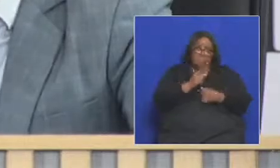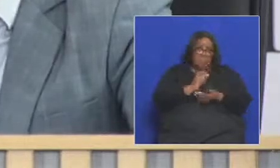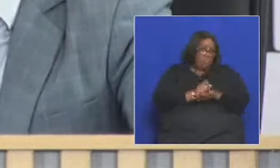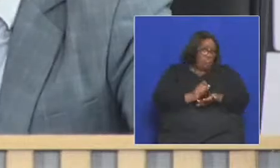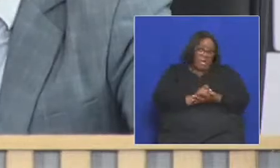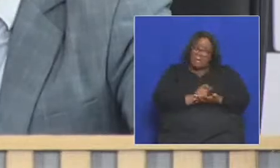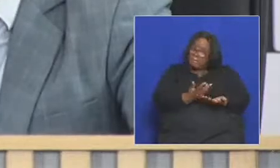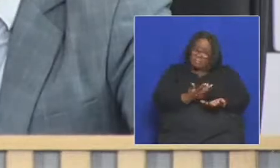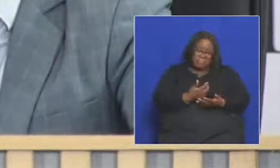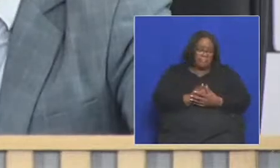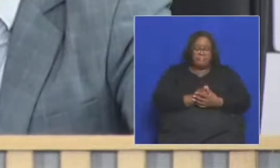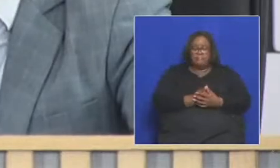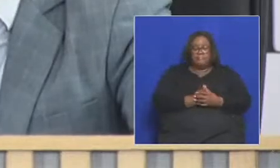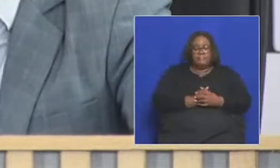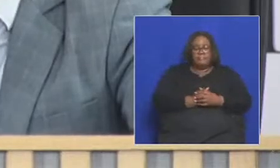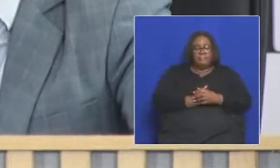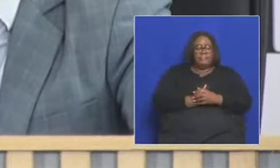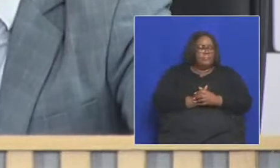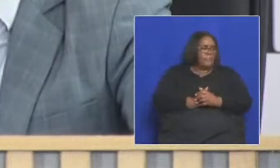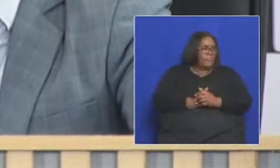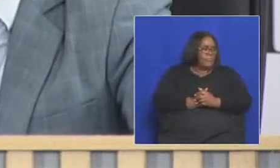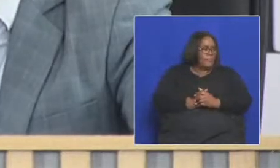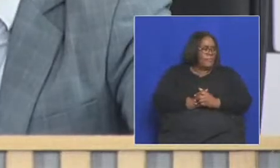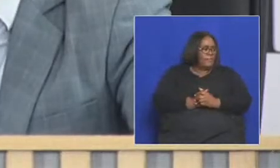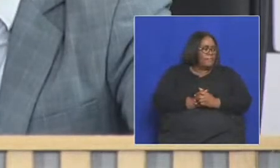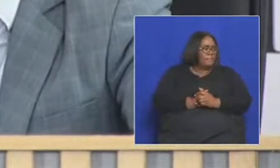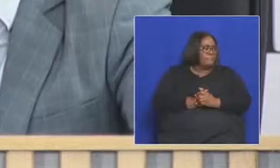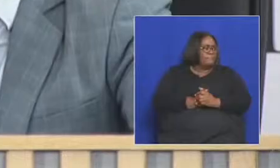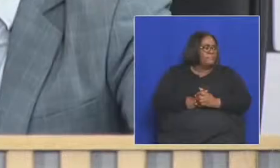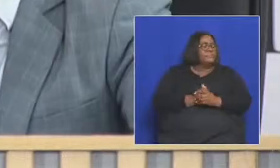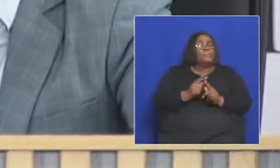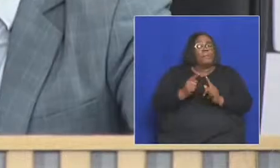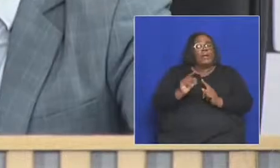However, there is an FNB